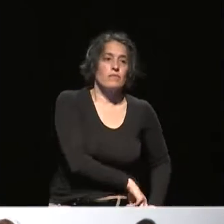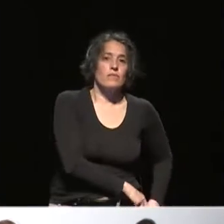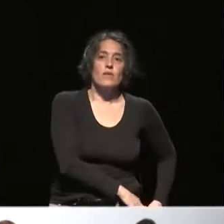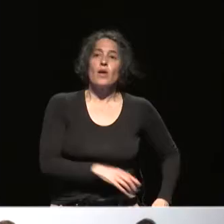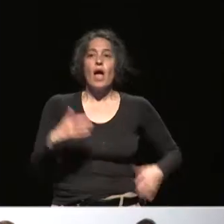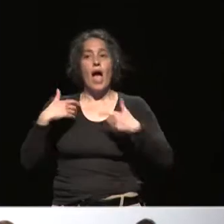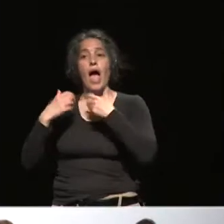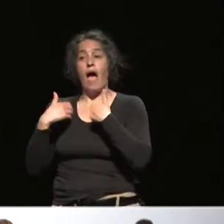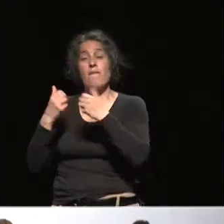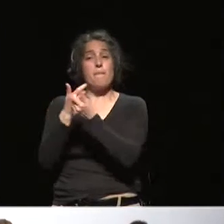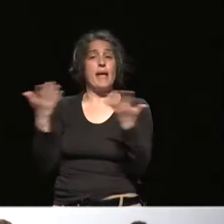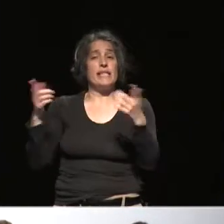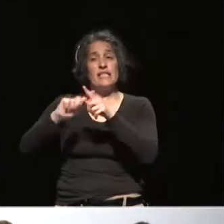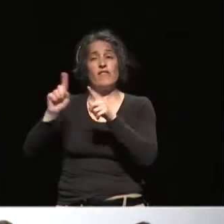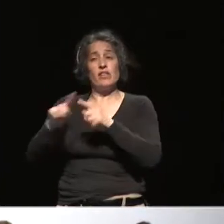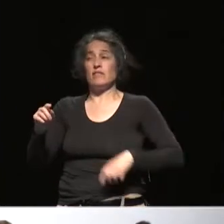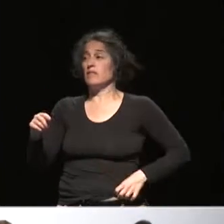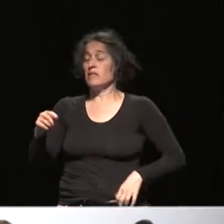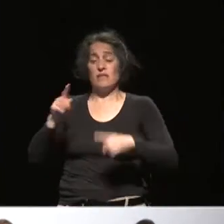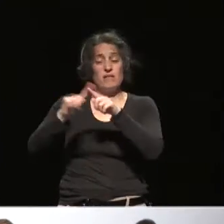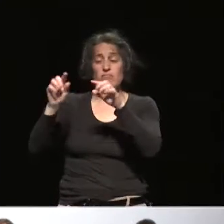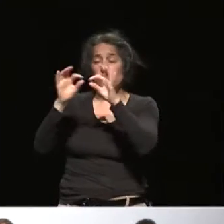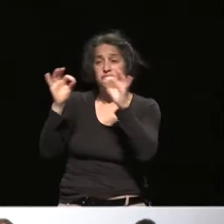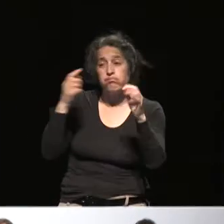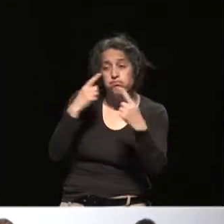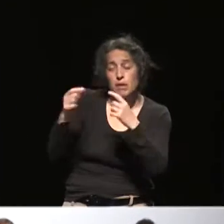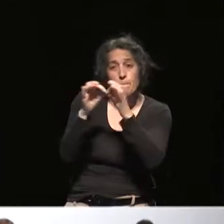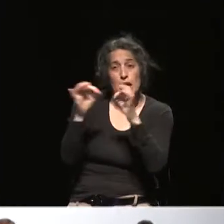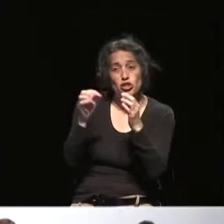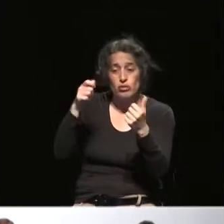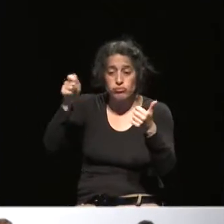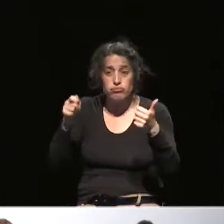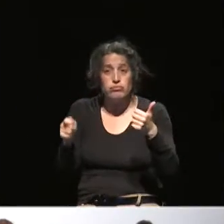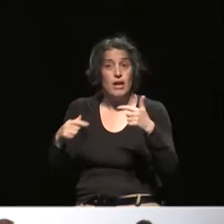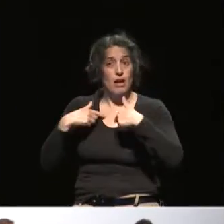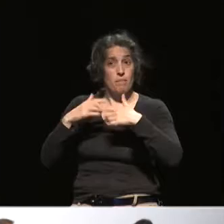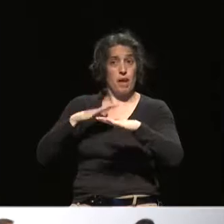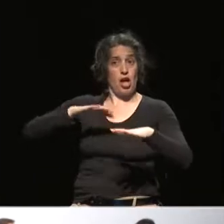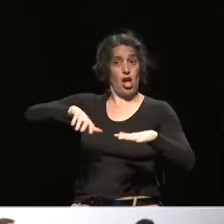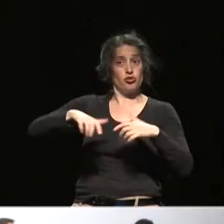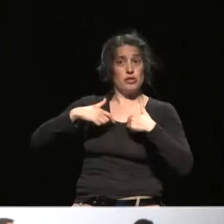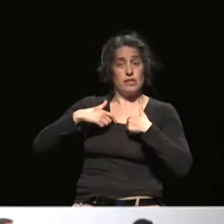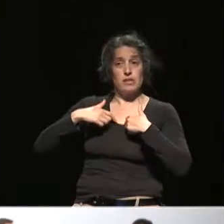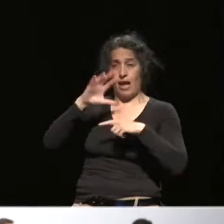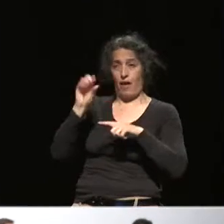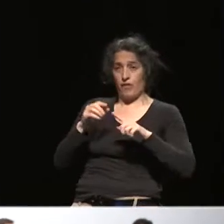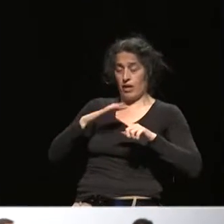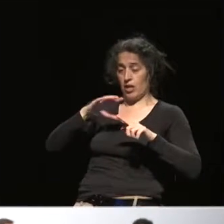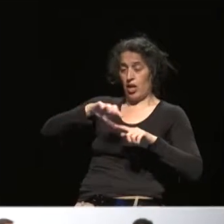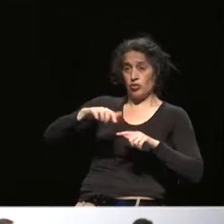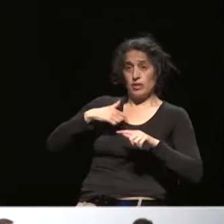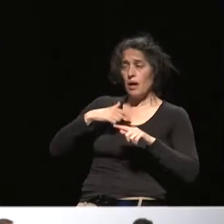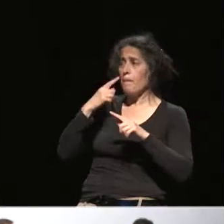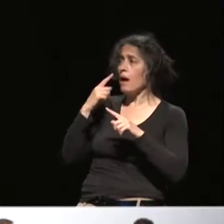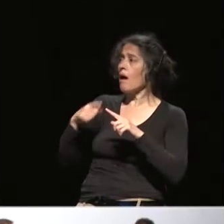they're not efficient or effective. Now, why does the European Union and why do the partner countries not support civil